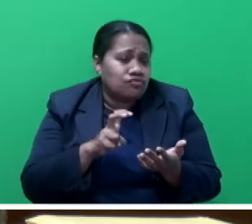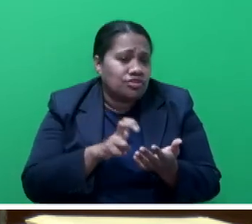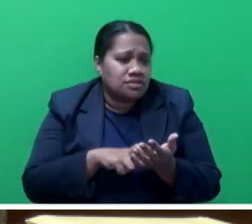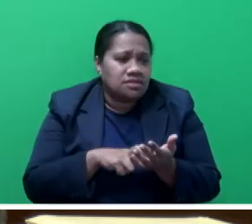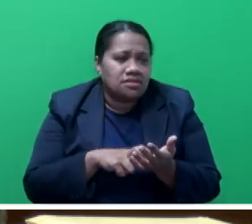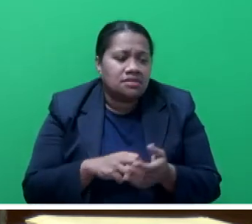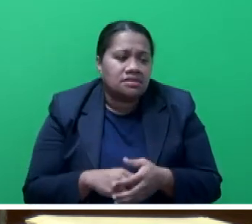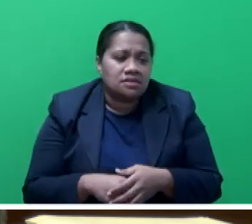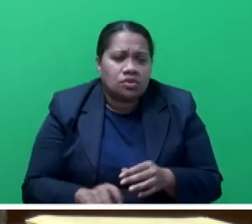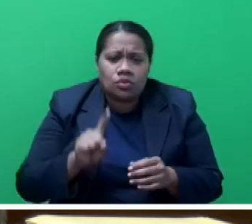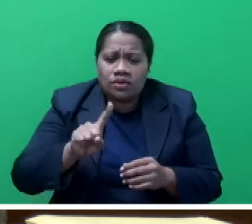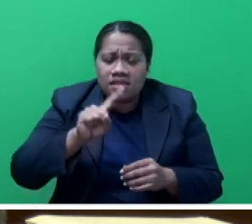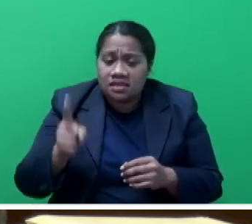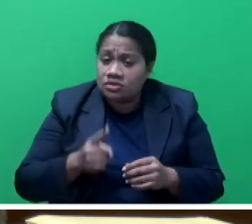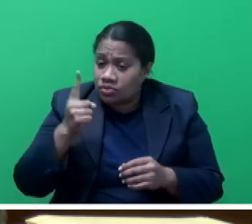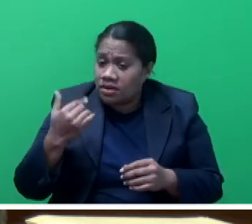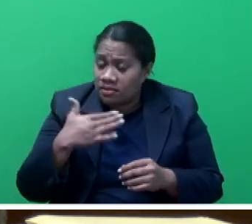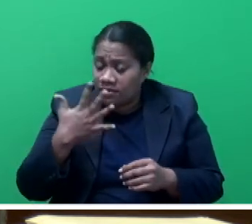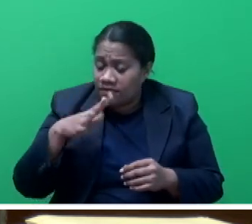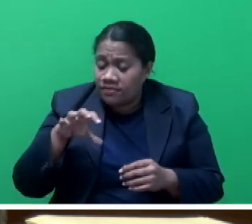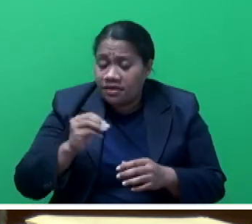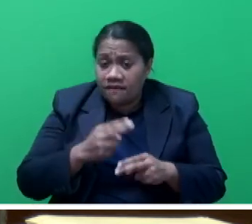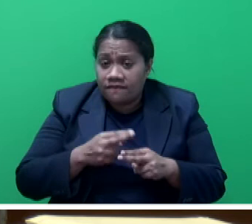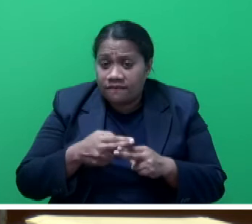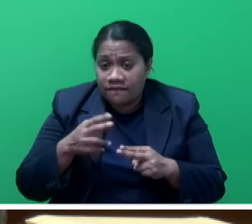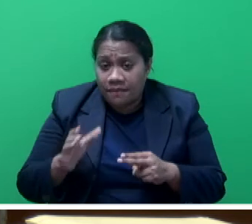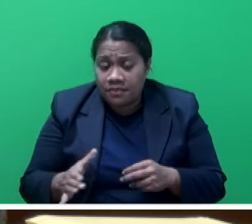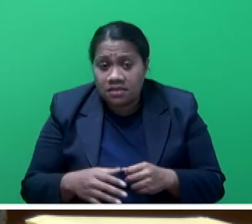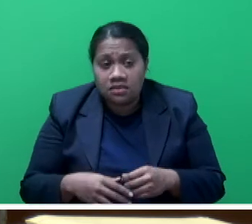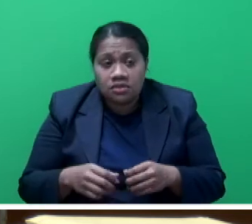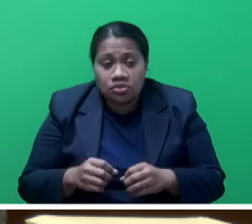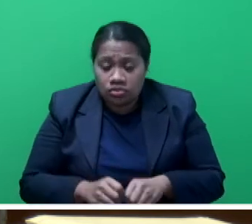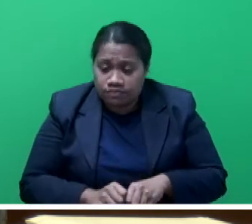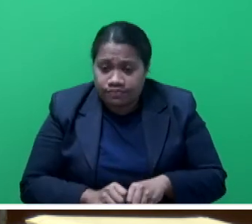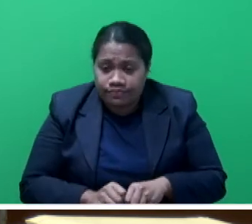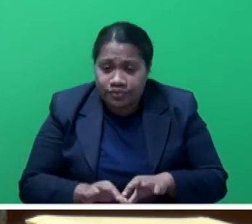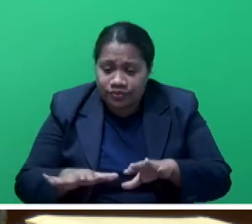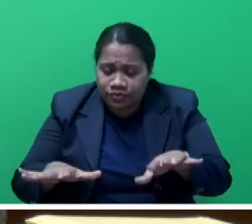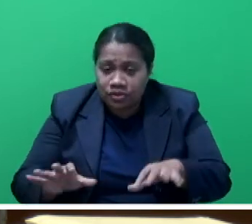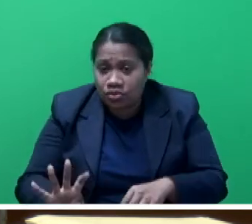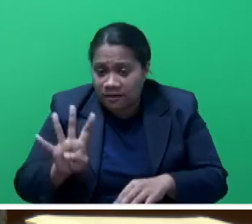for 1,150 farmers to spread across the 4 divisions